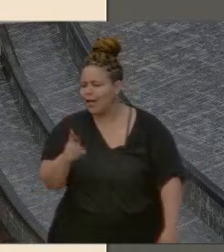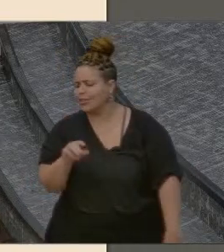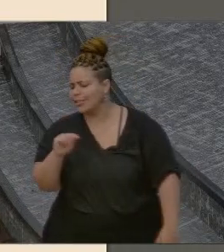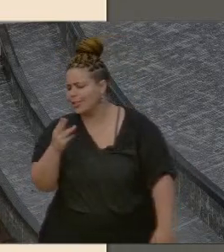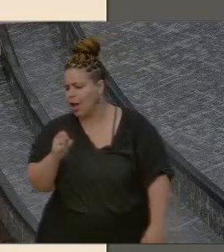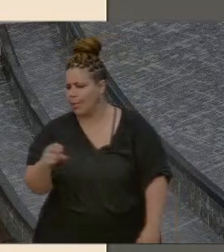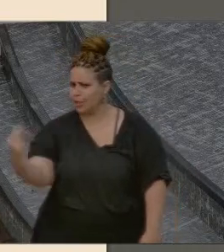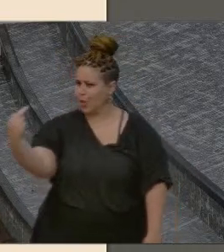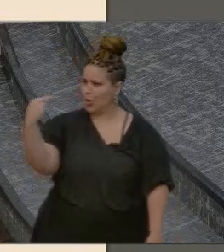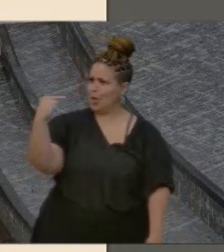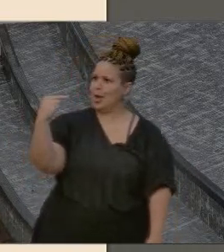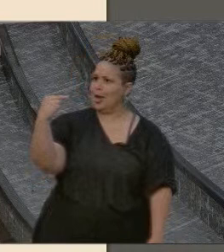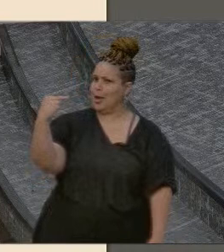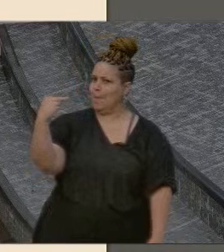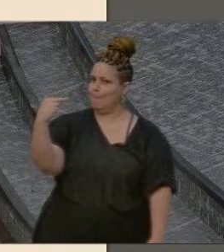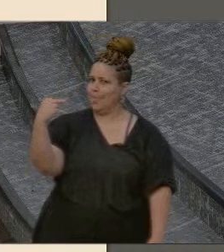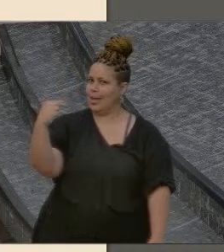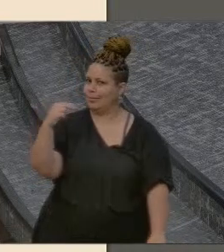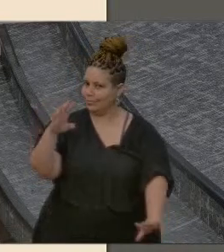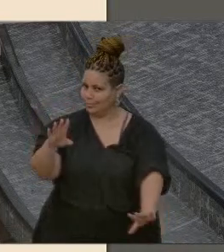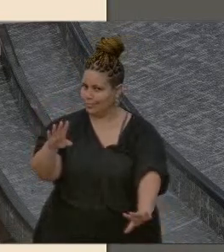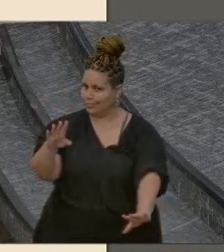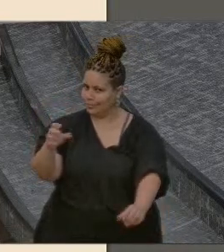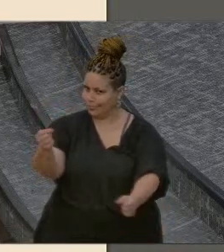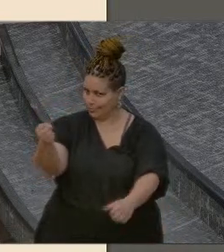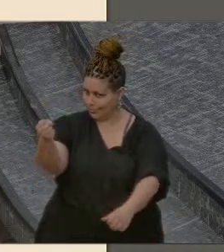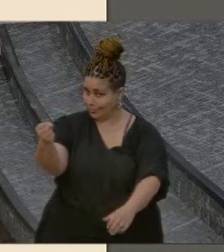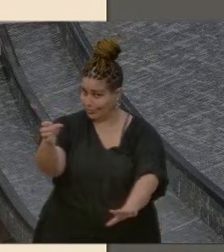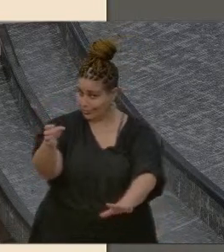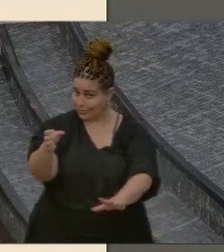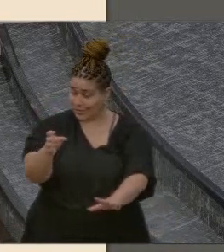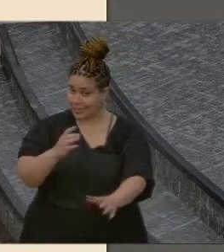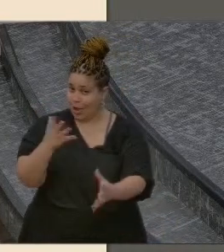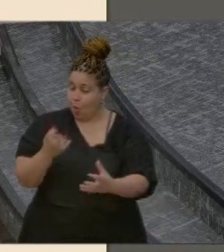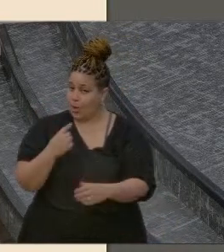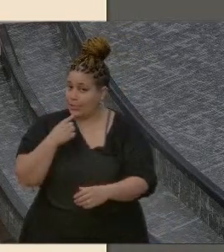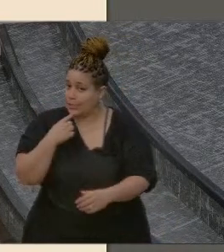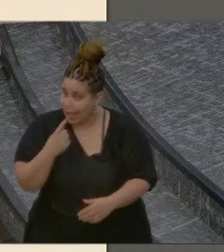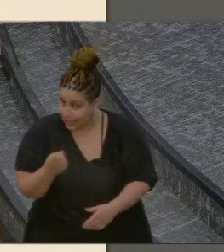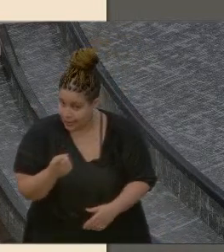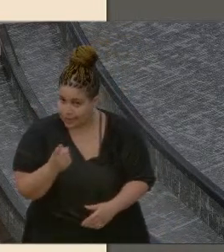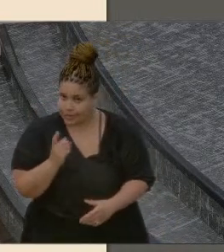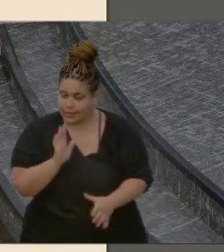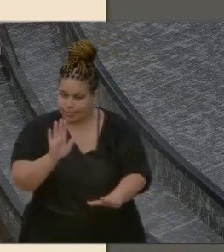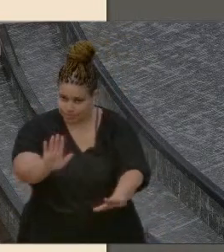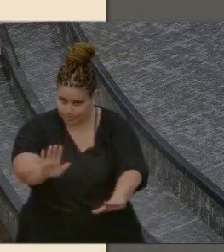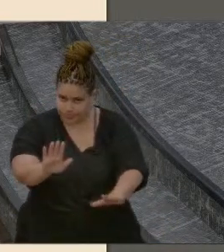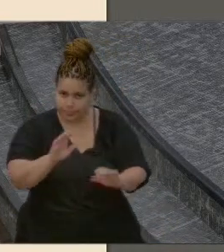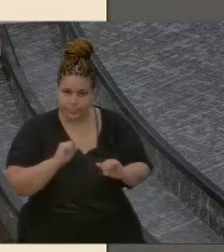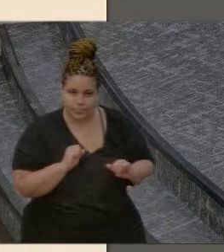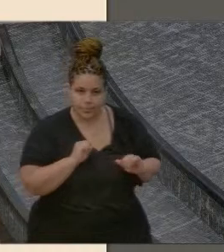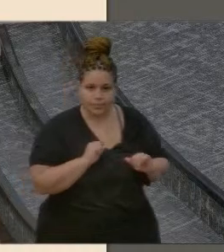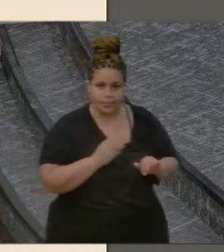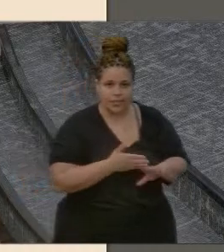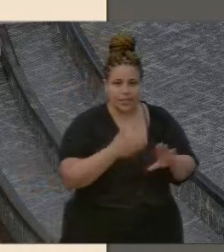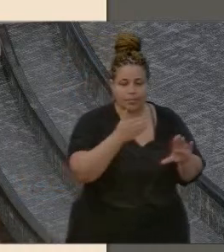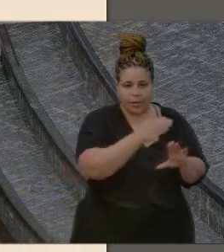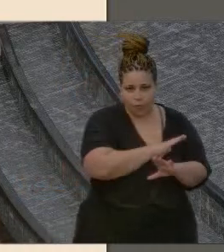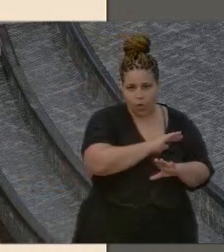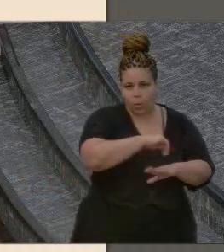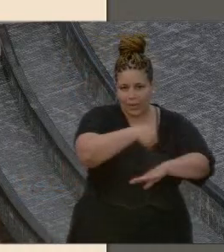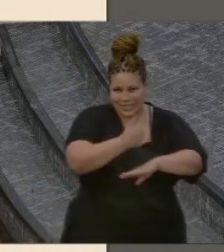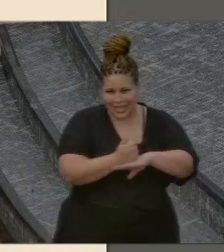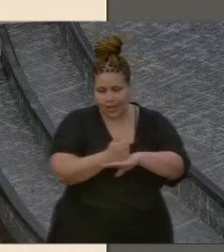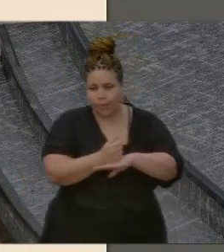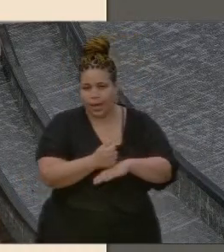one additional caveat. Before investment in such personnel, I think it's important, as you